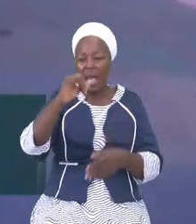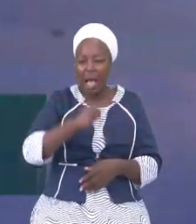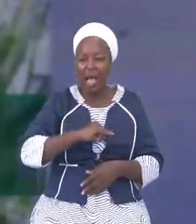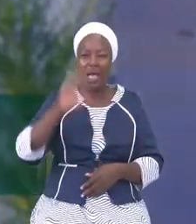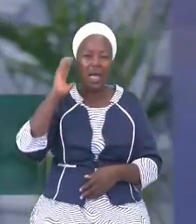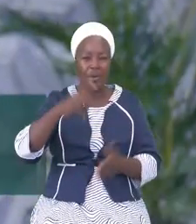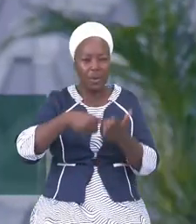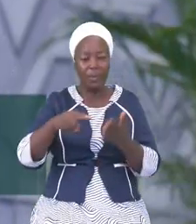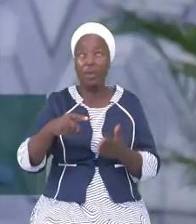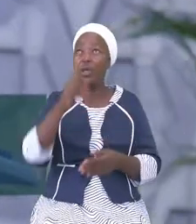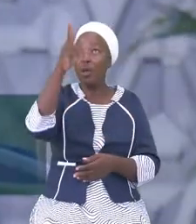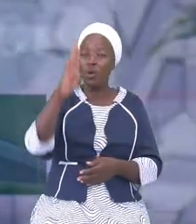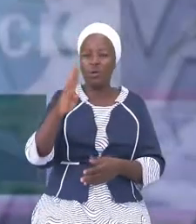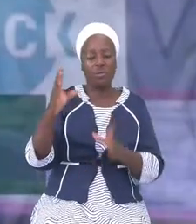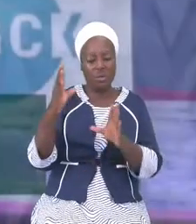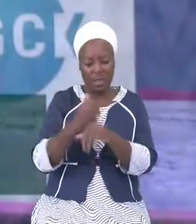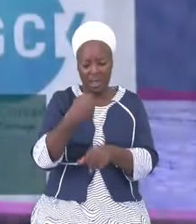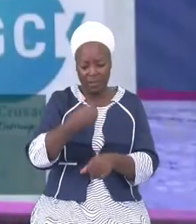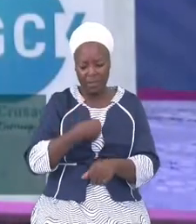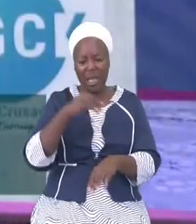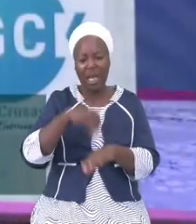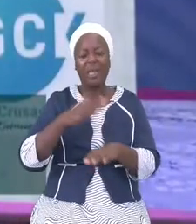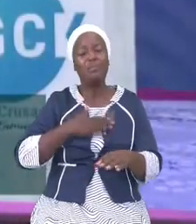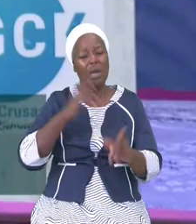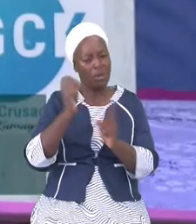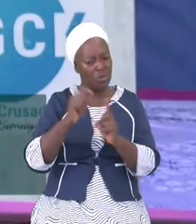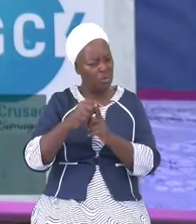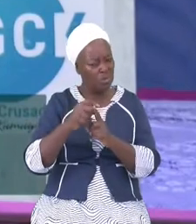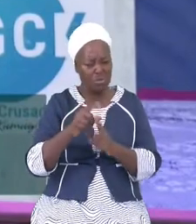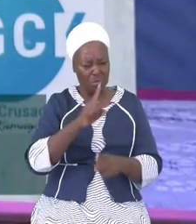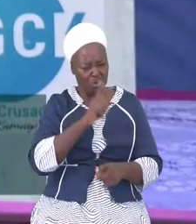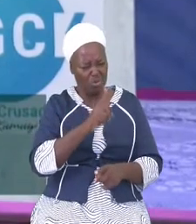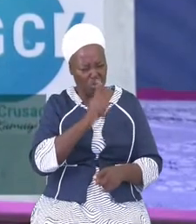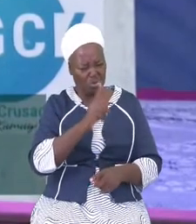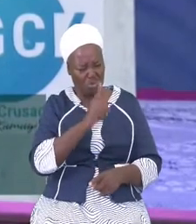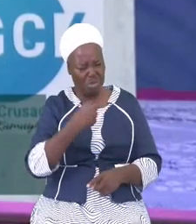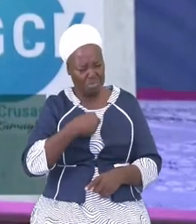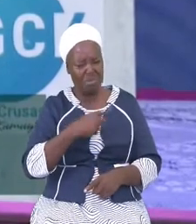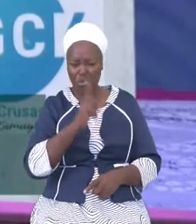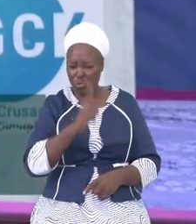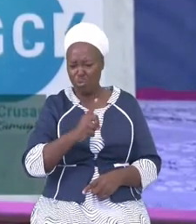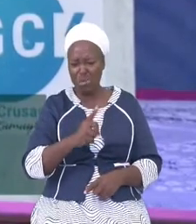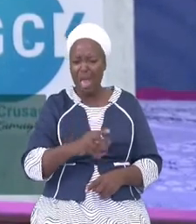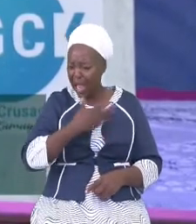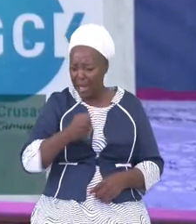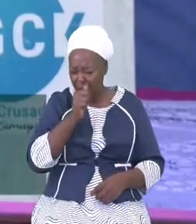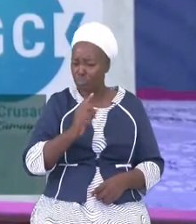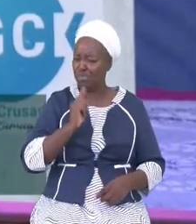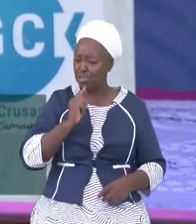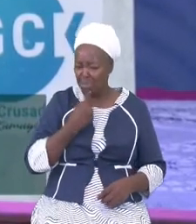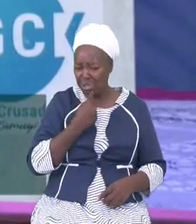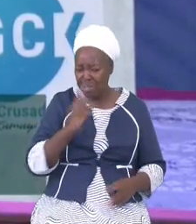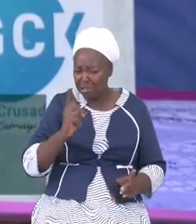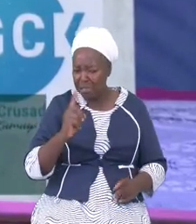pay. God, take me at my word. This time, there's no dilly-dallying. This time, there's